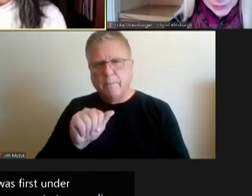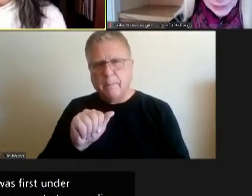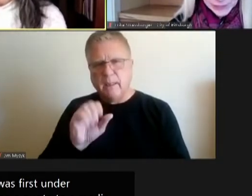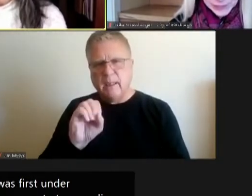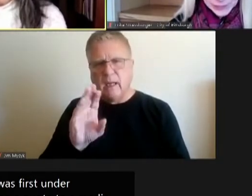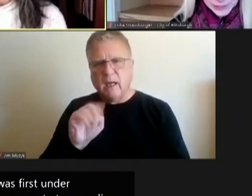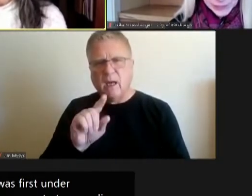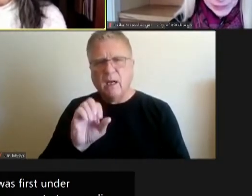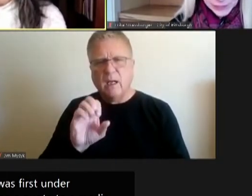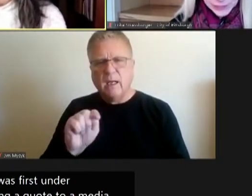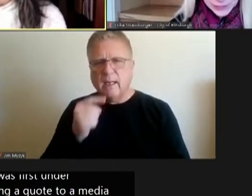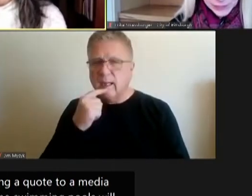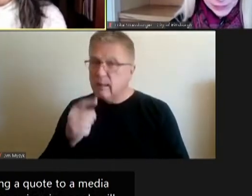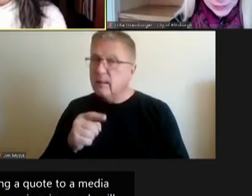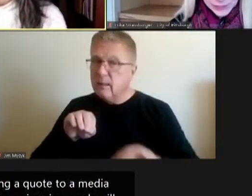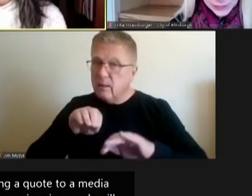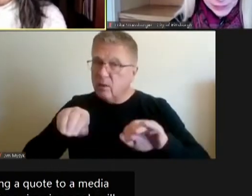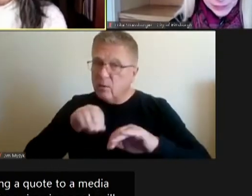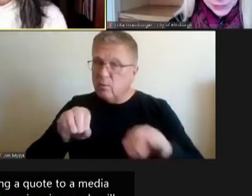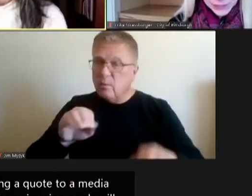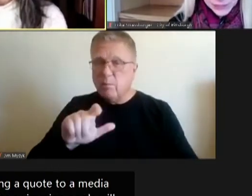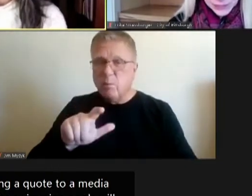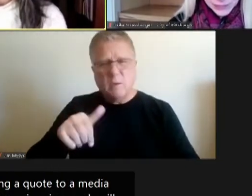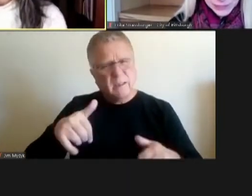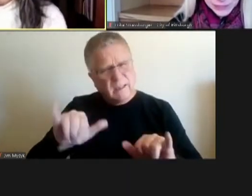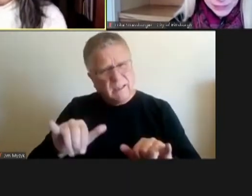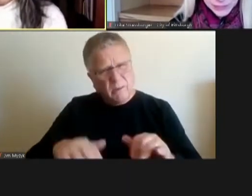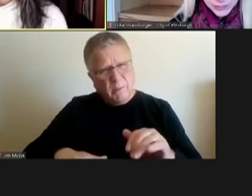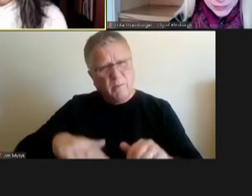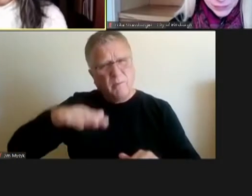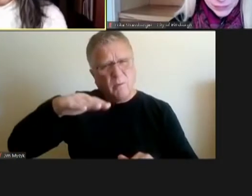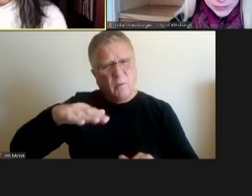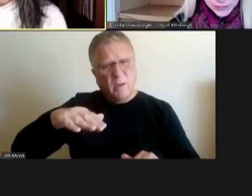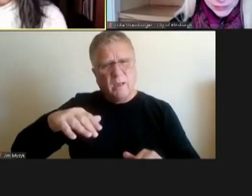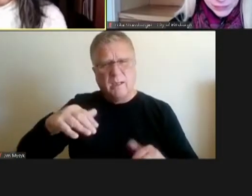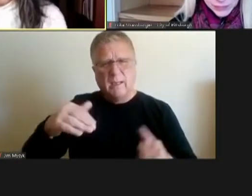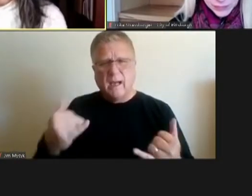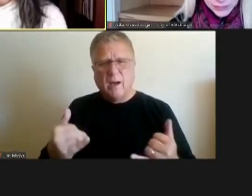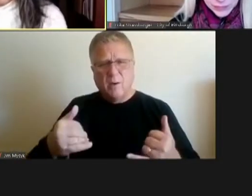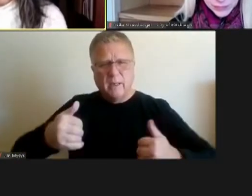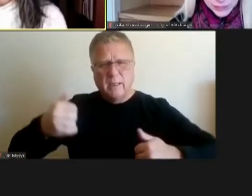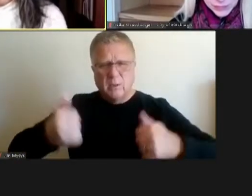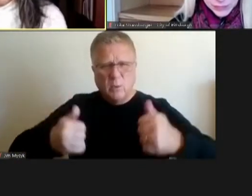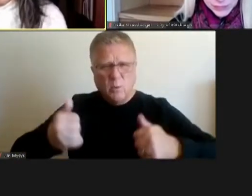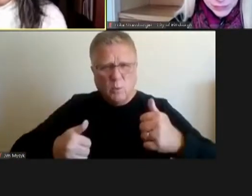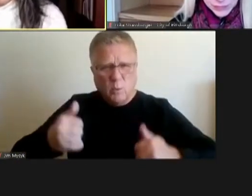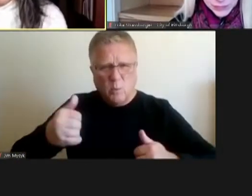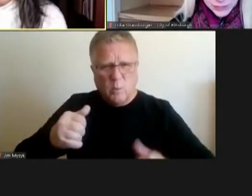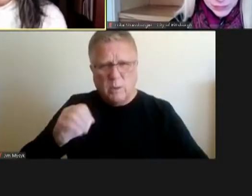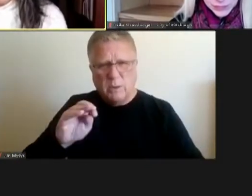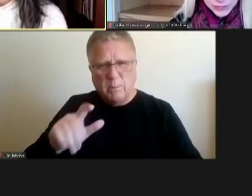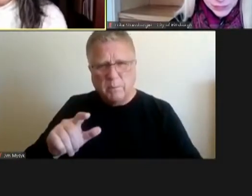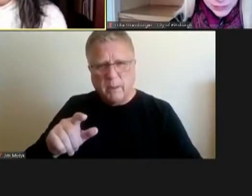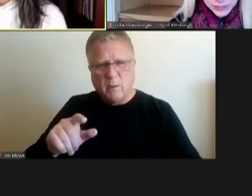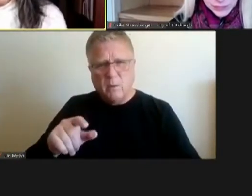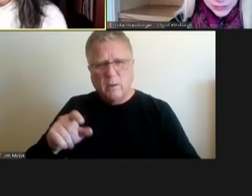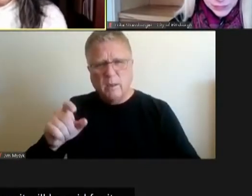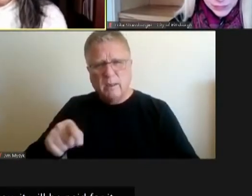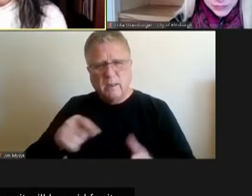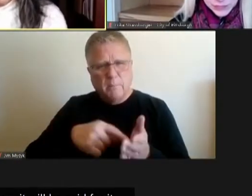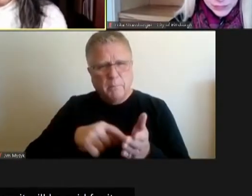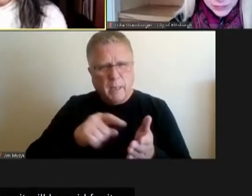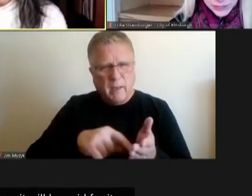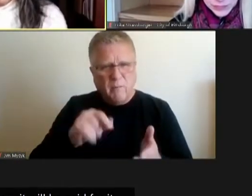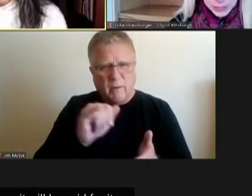swimming pools will still be filled. It's just a matter of which bill it will be paid for, right? Are you paying for it on